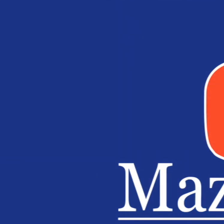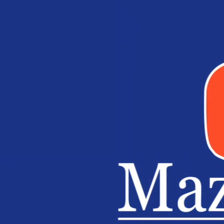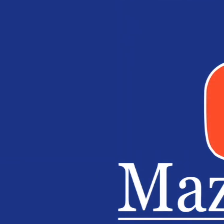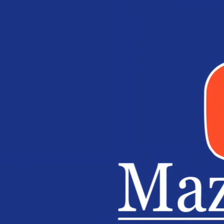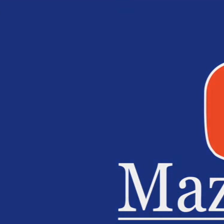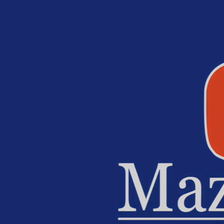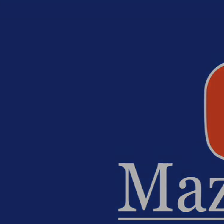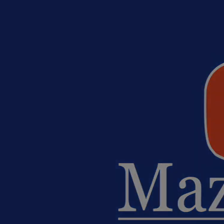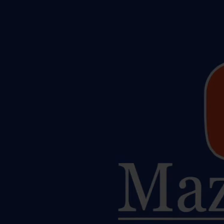Bye! You